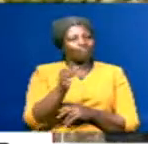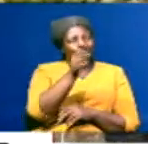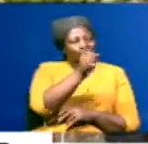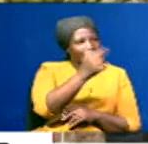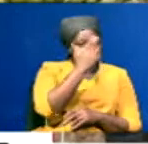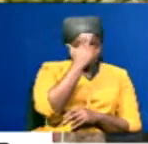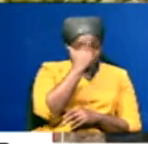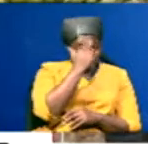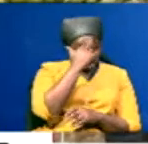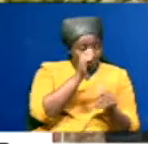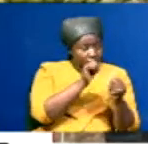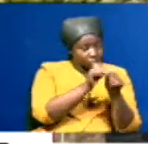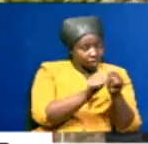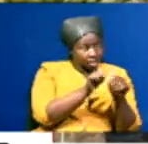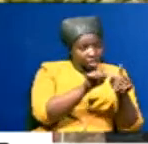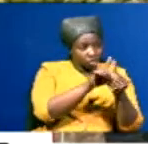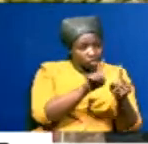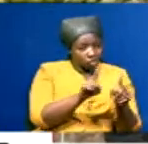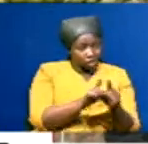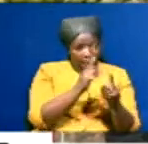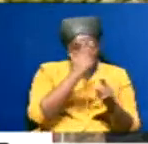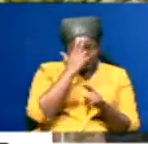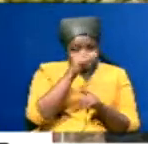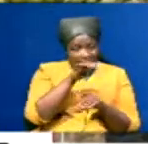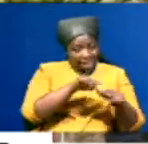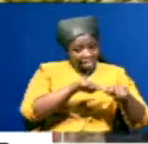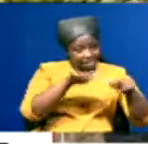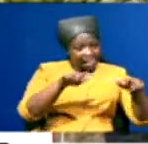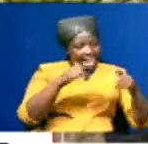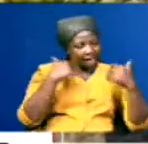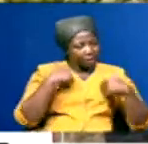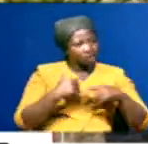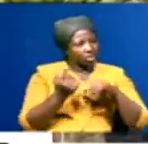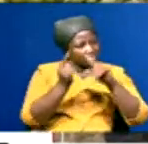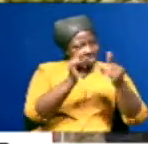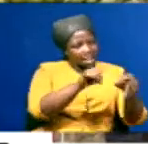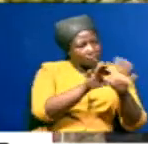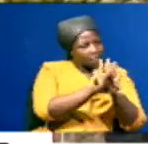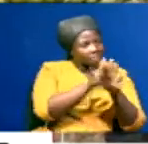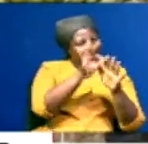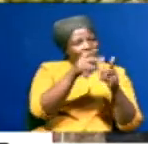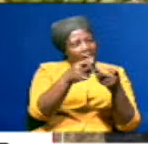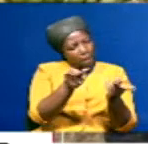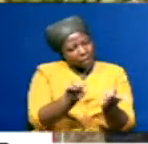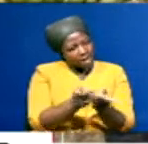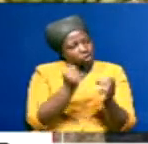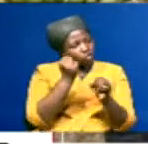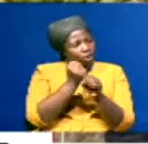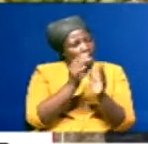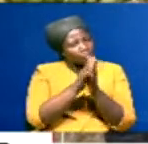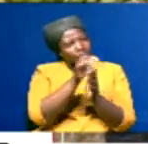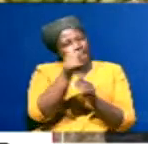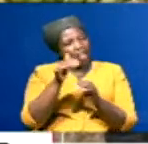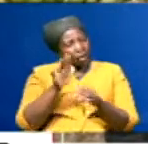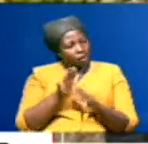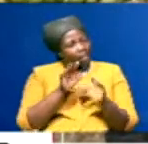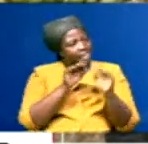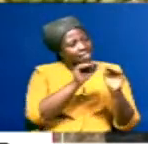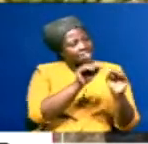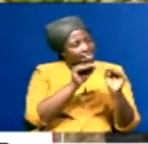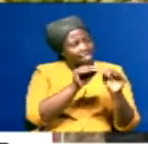a Maasai, I'll find a place to go and work with the other women and teach them. So let me